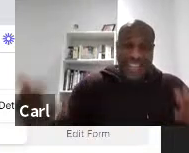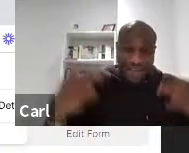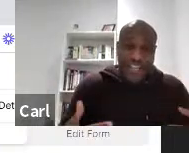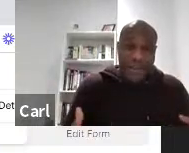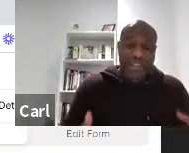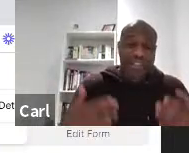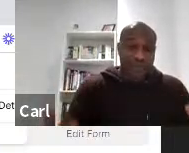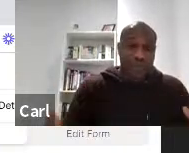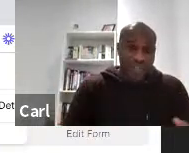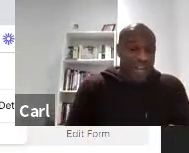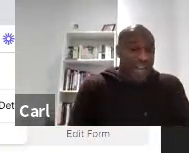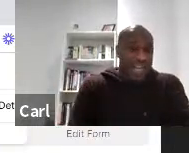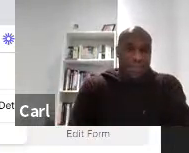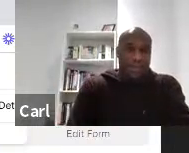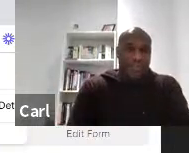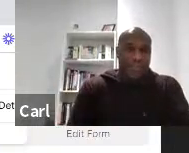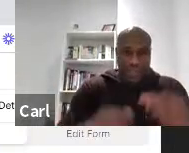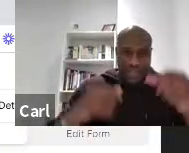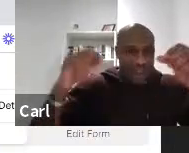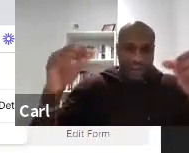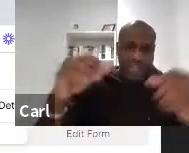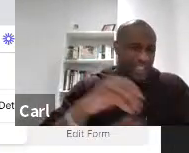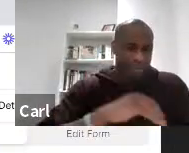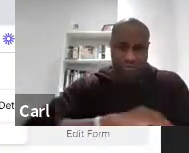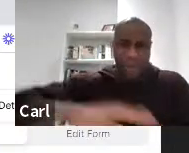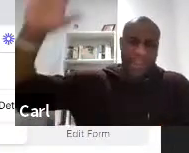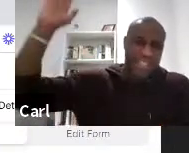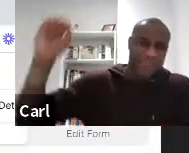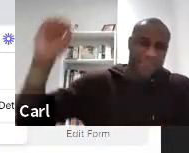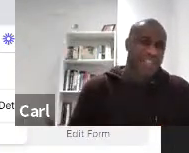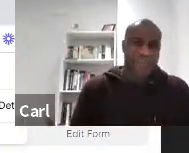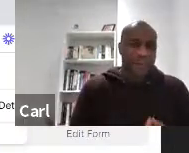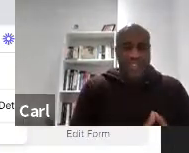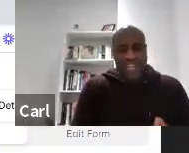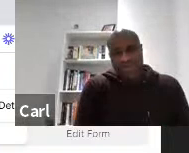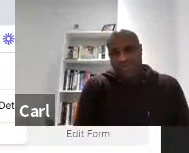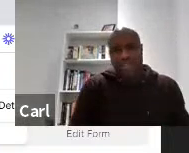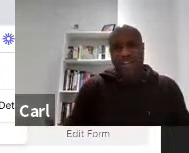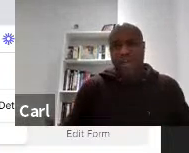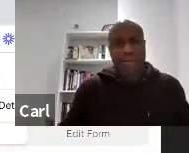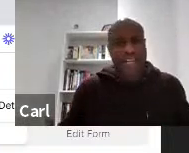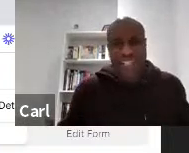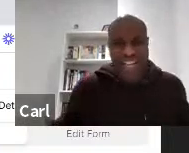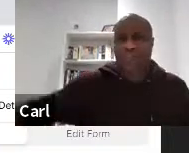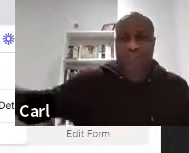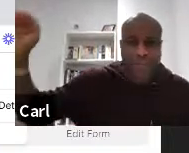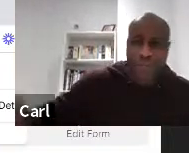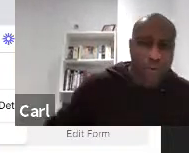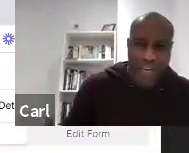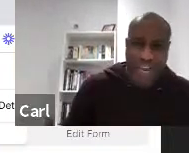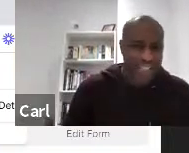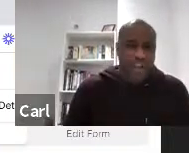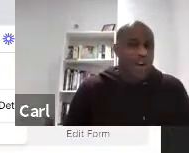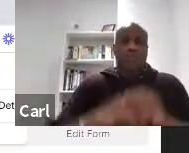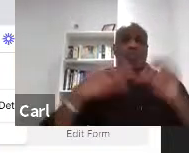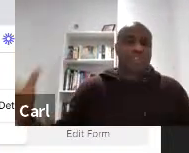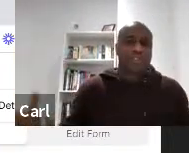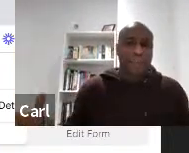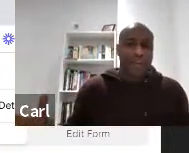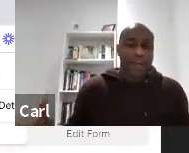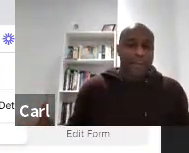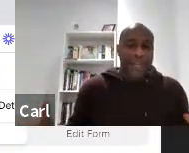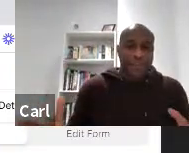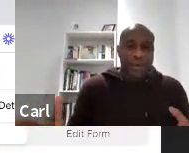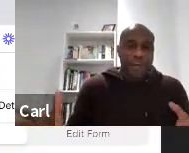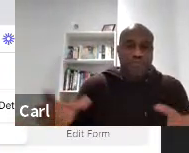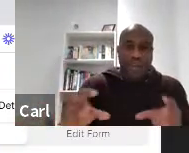progress, to get feedback, to launch, as opposed to just writing great business plans or putting together really complex cash flow forecasts or all of